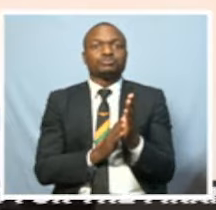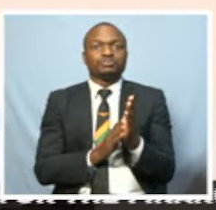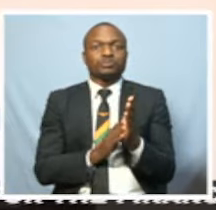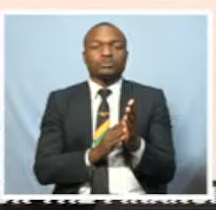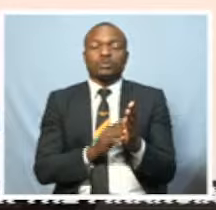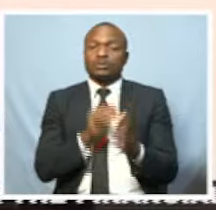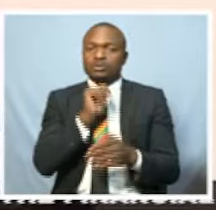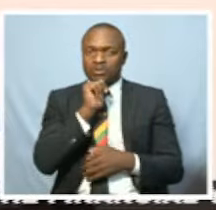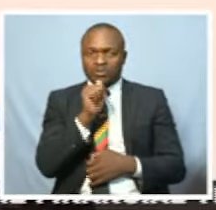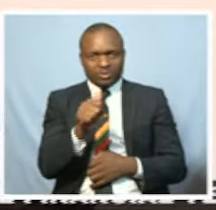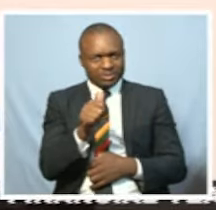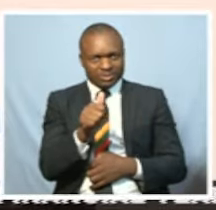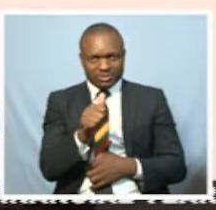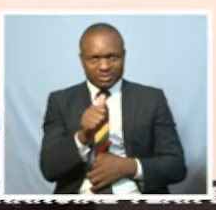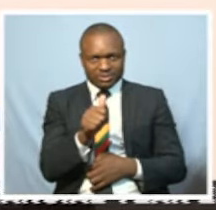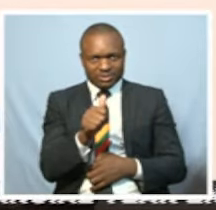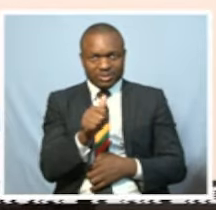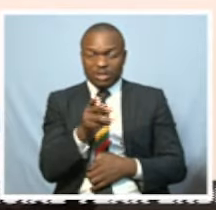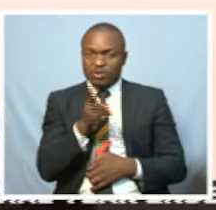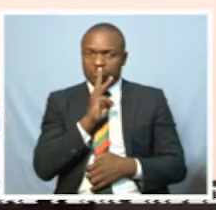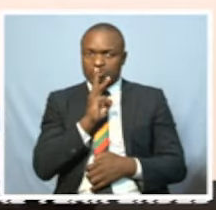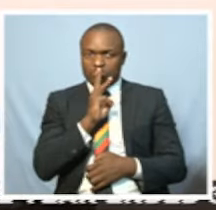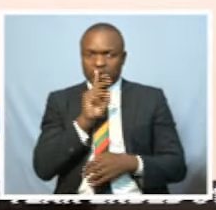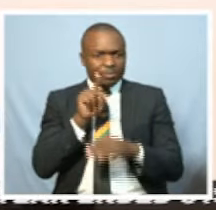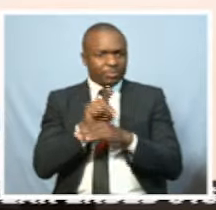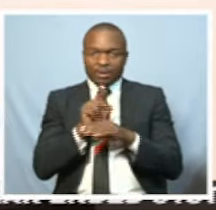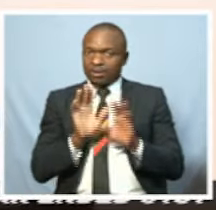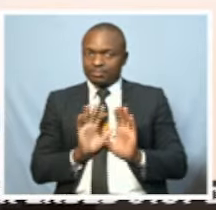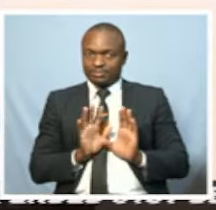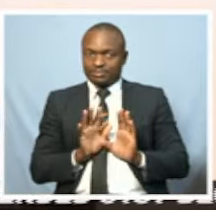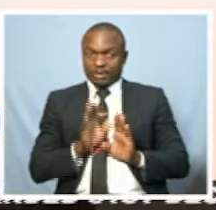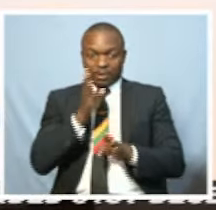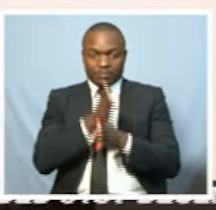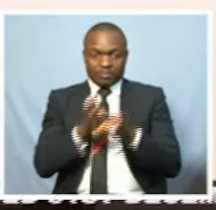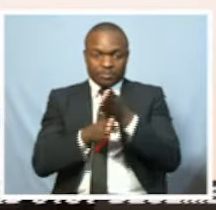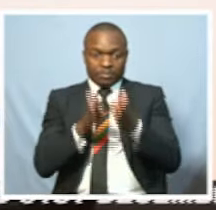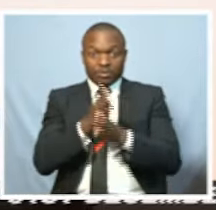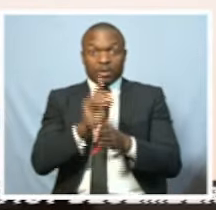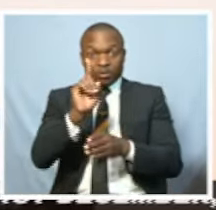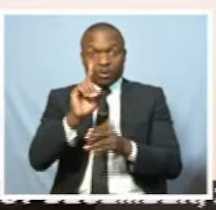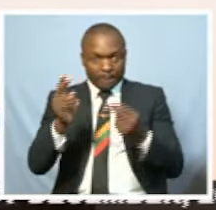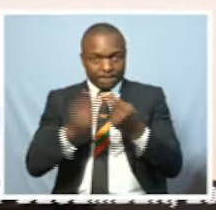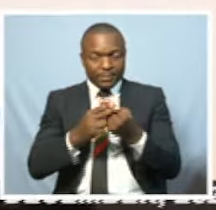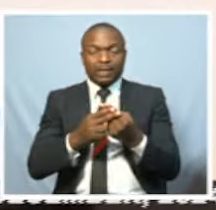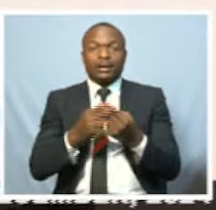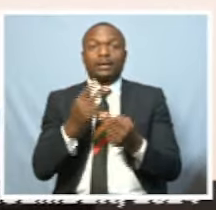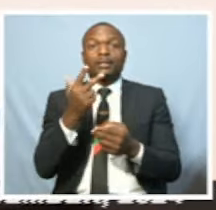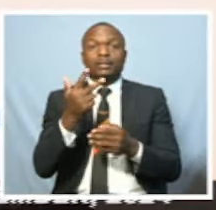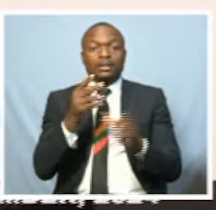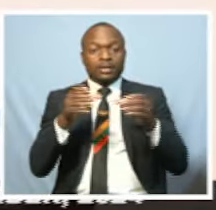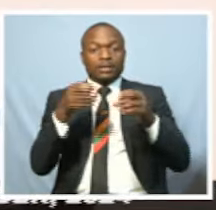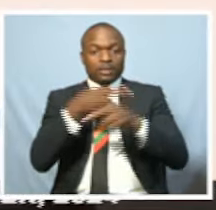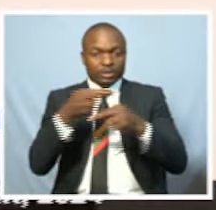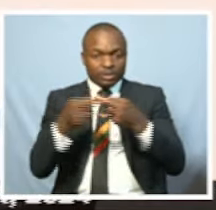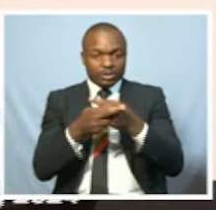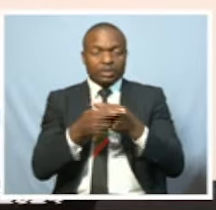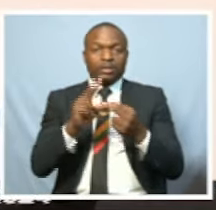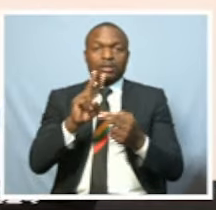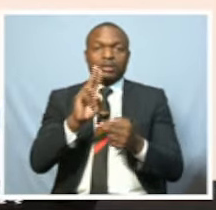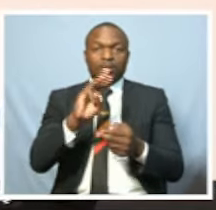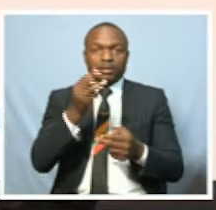Not the water scheme. No. It's a construction of a 1x3 classroom block at